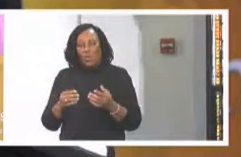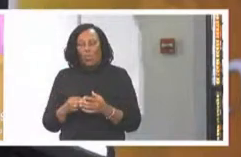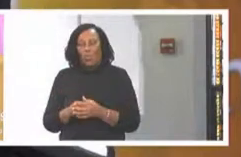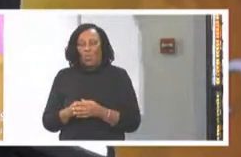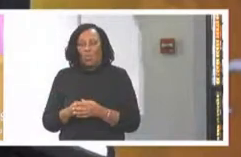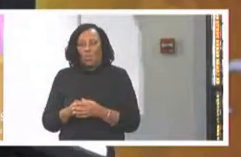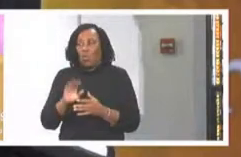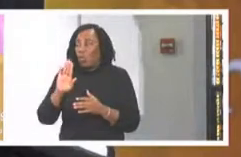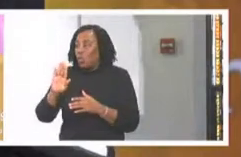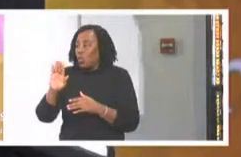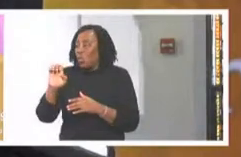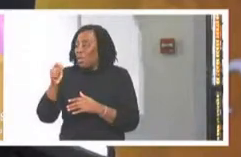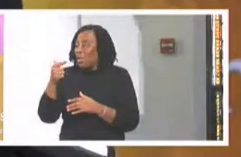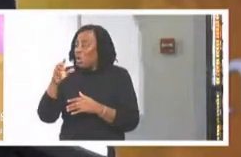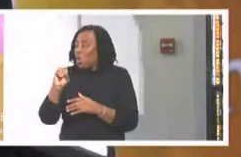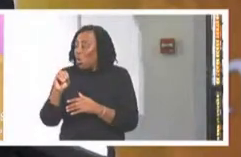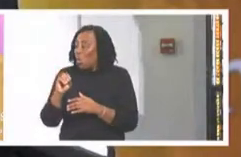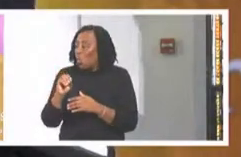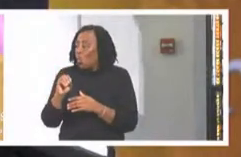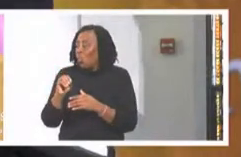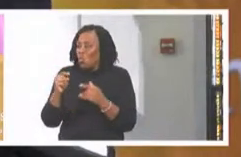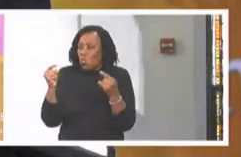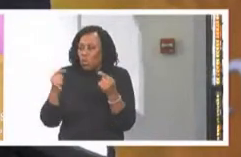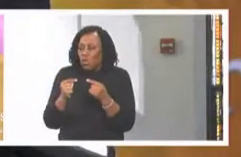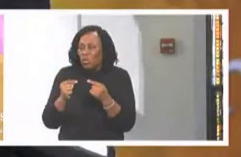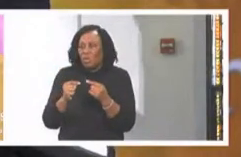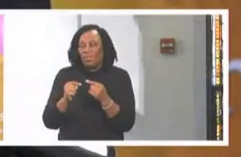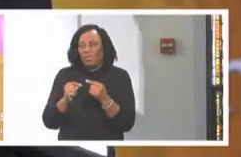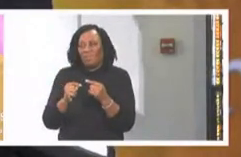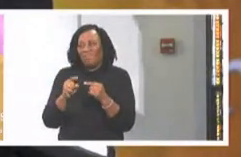your ego, but you can't let it go.